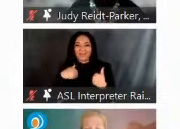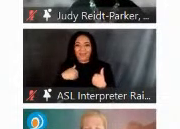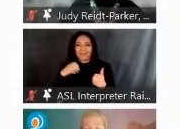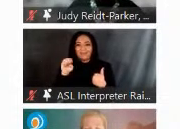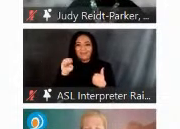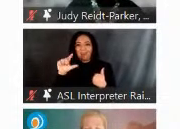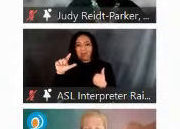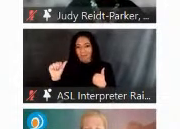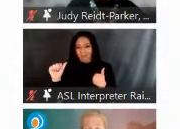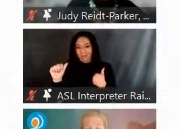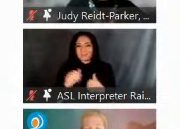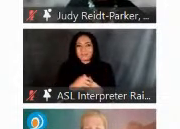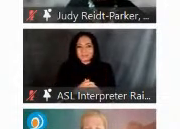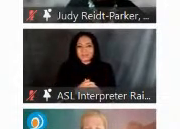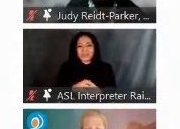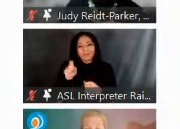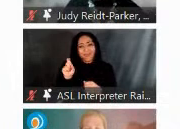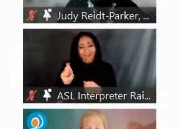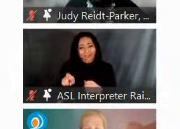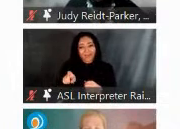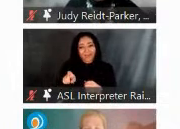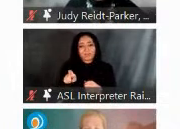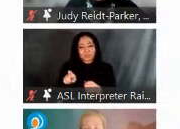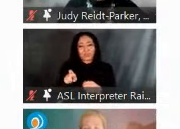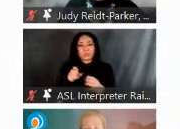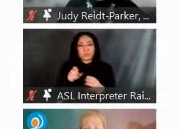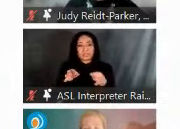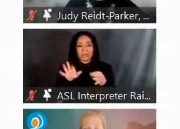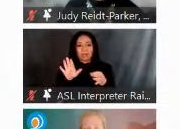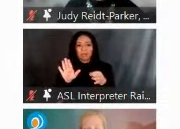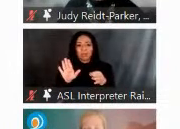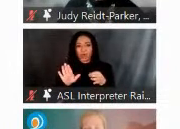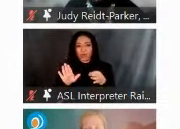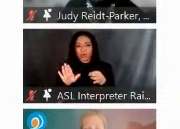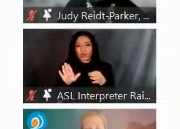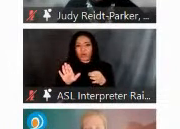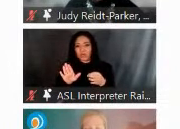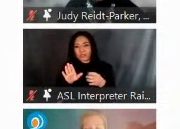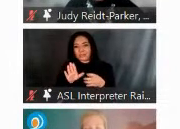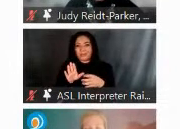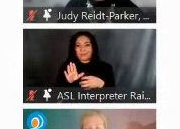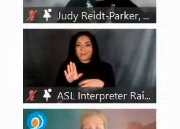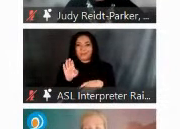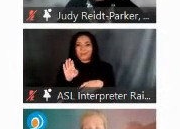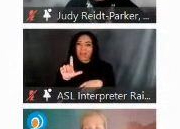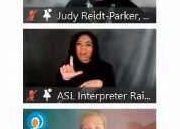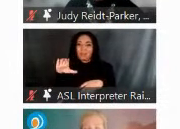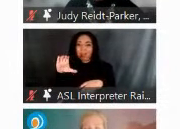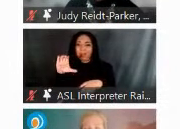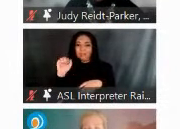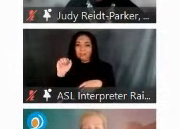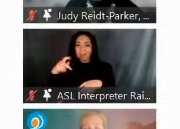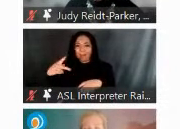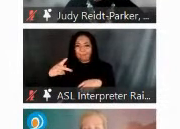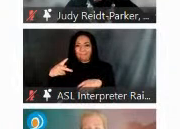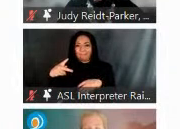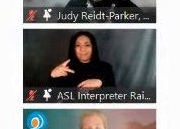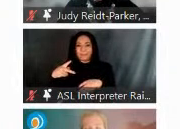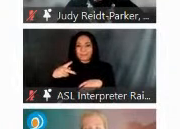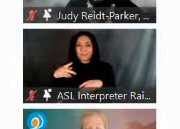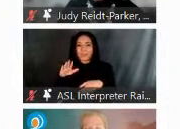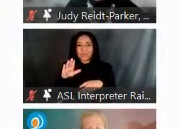to explain its engagement plan and its local control accountability plan, or LCAP, which itself also has rules